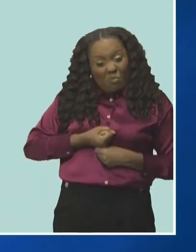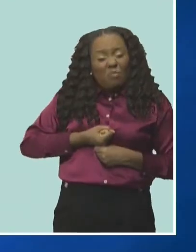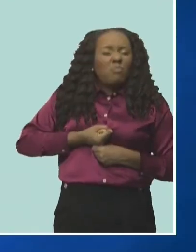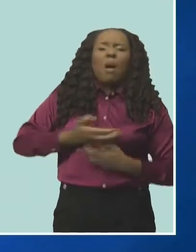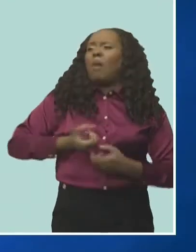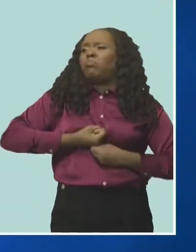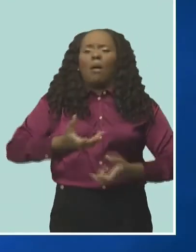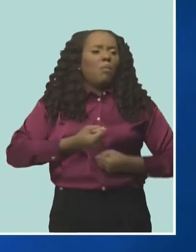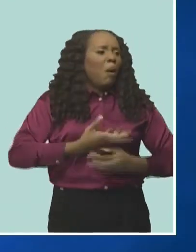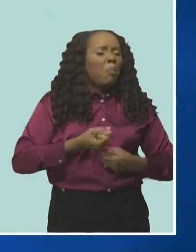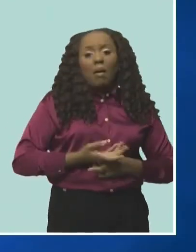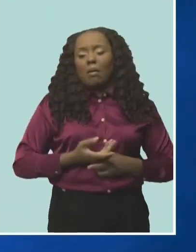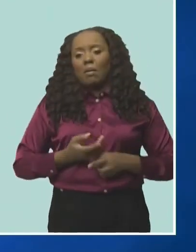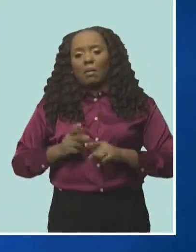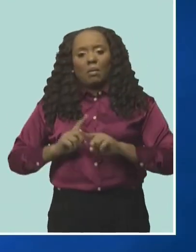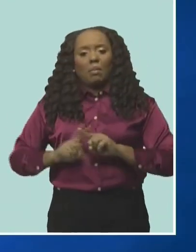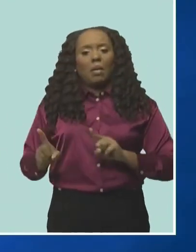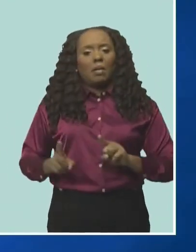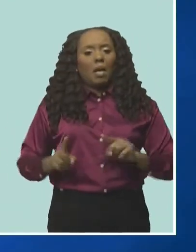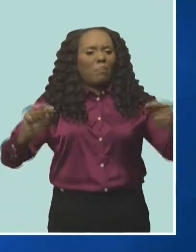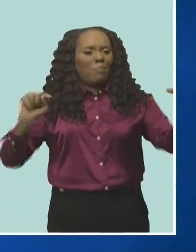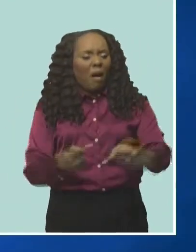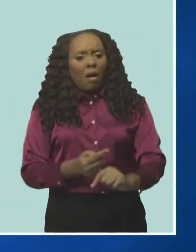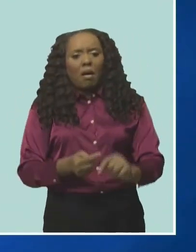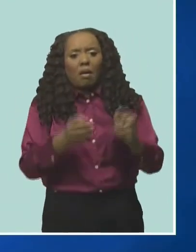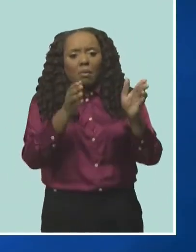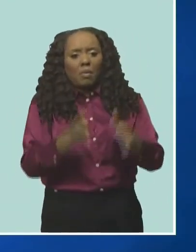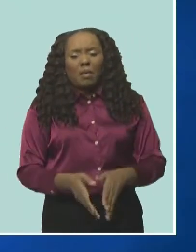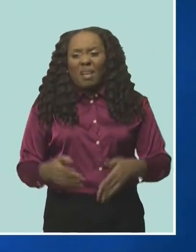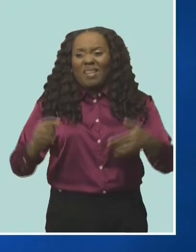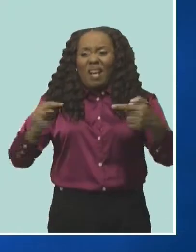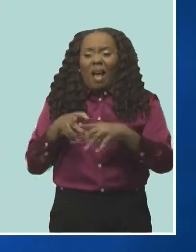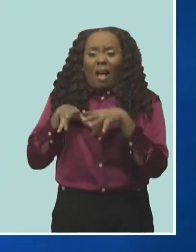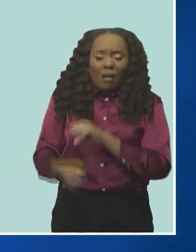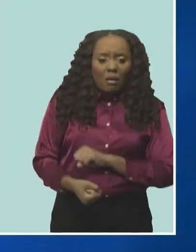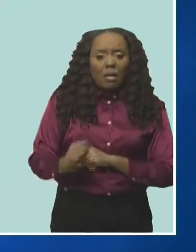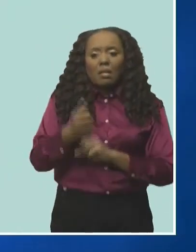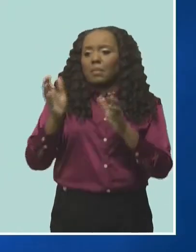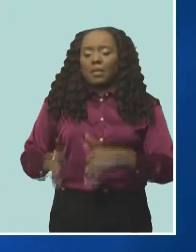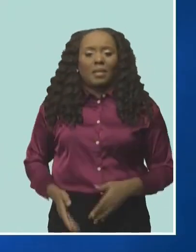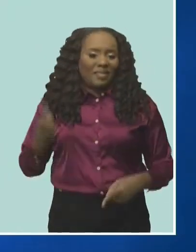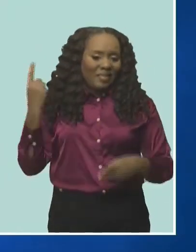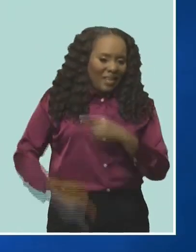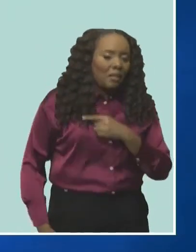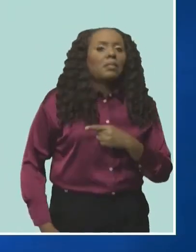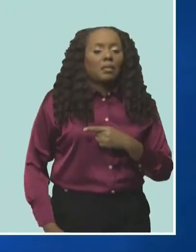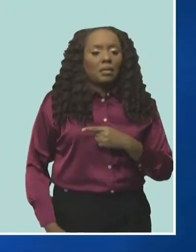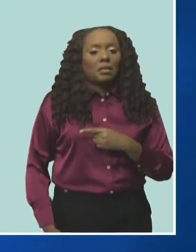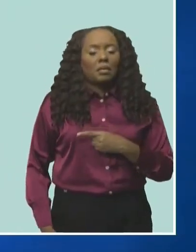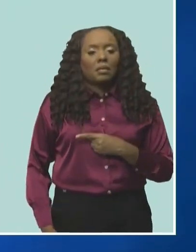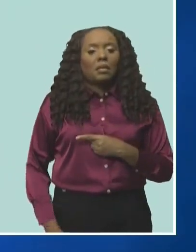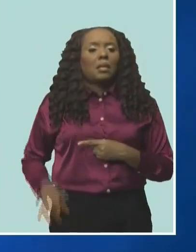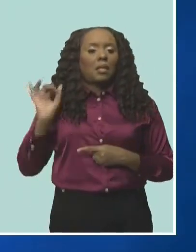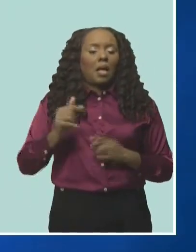So all justice, the core of justice, is the balance of a person's freedom with the extent to which it causes harm to